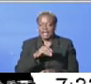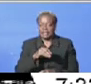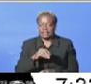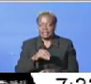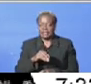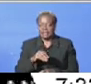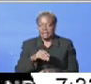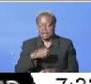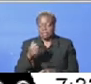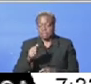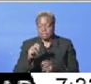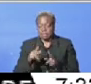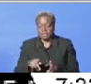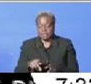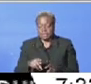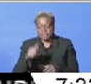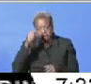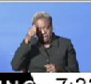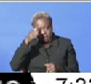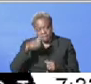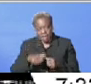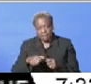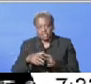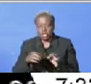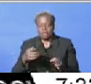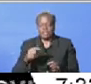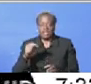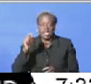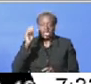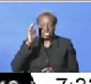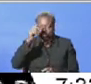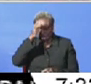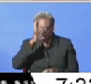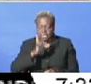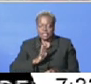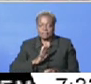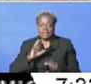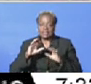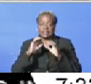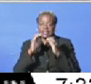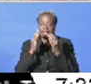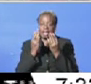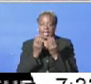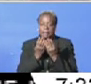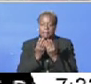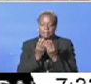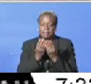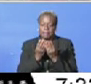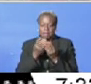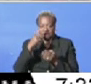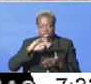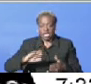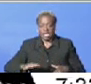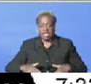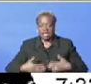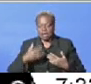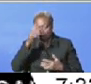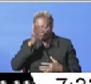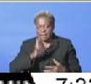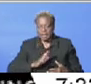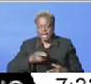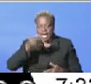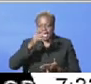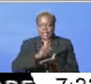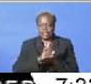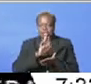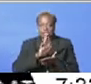Lamont Stubbs, were all members of the Gentlemen's Club, an elite, prestigious leadership program for young men within the high school system, founded by